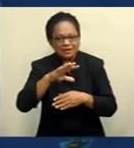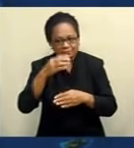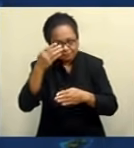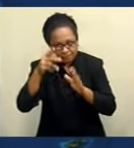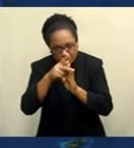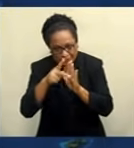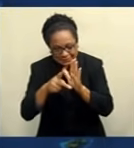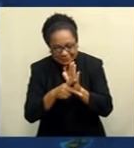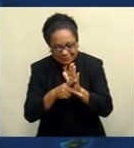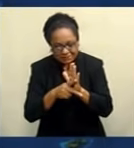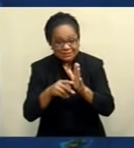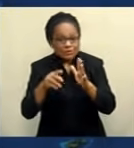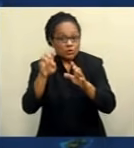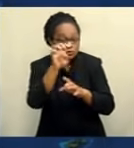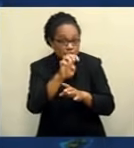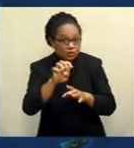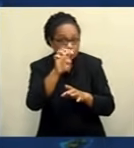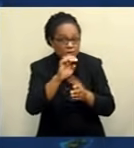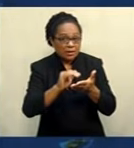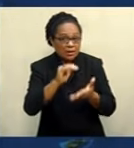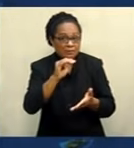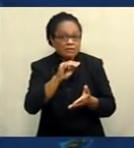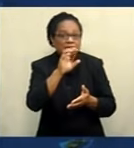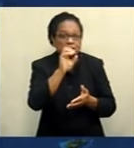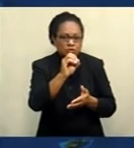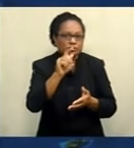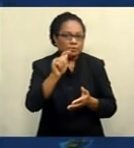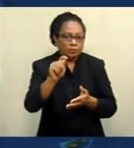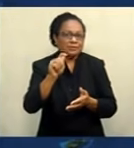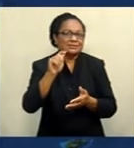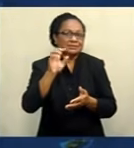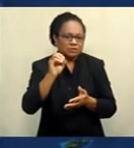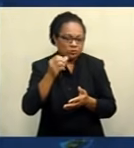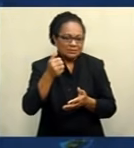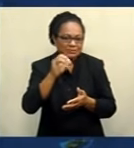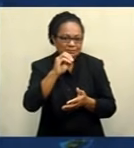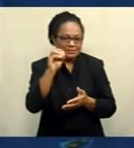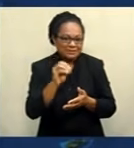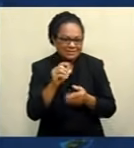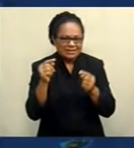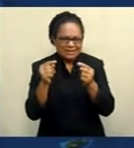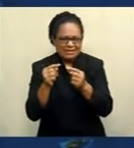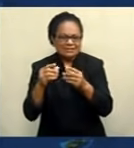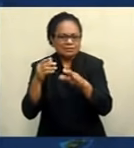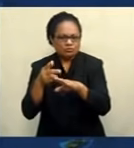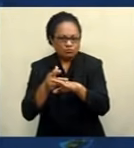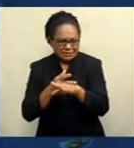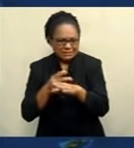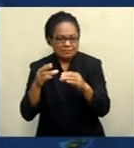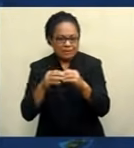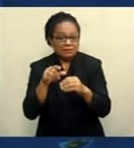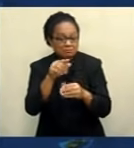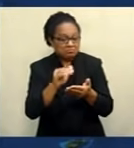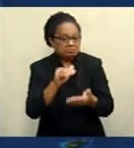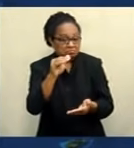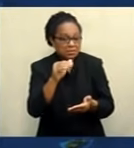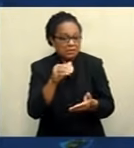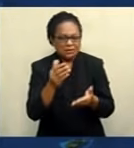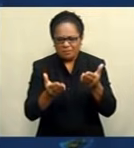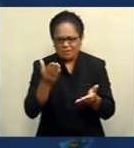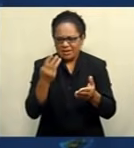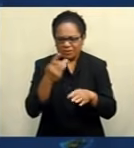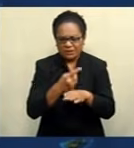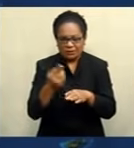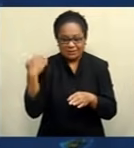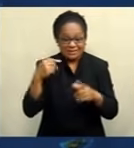the euro was up 0.06% against the greenback after hitting its highest in more than 3 weeks, while the Japanese